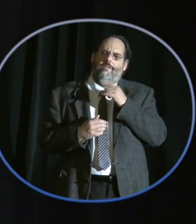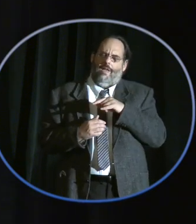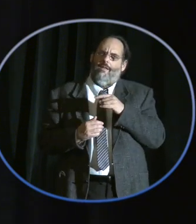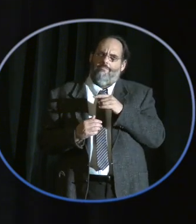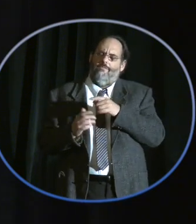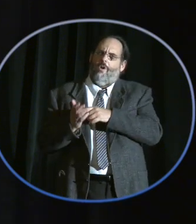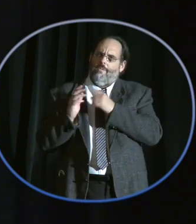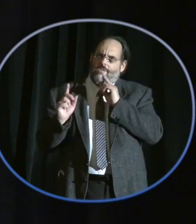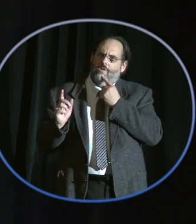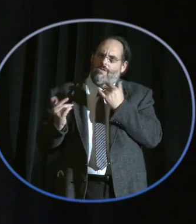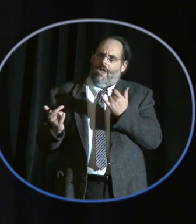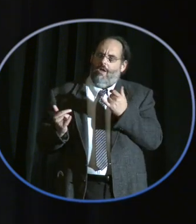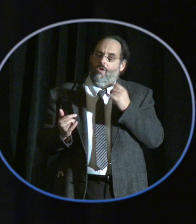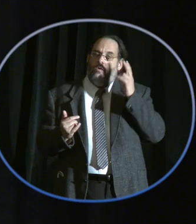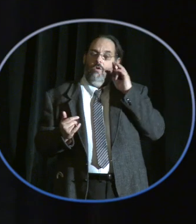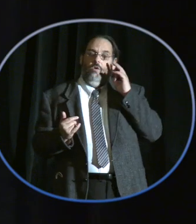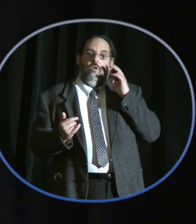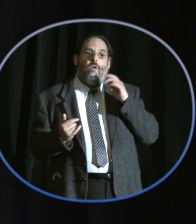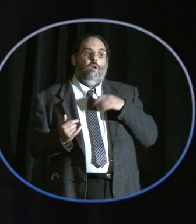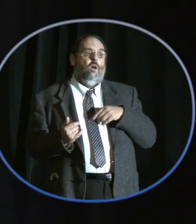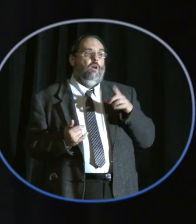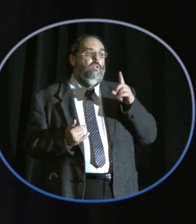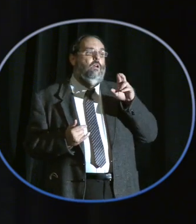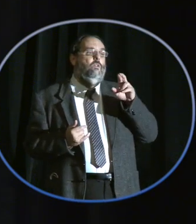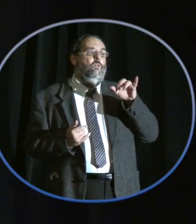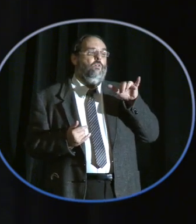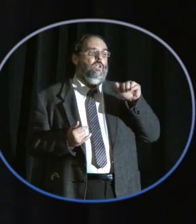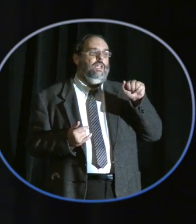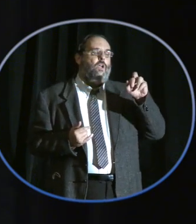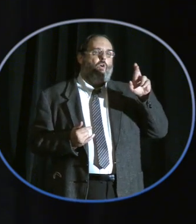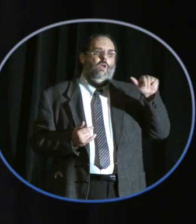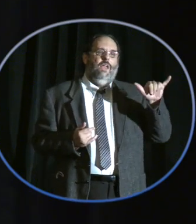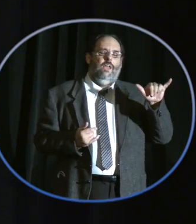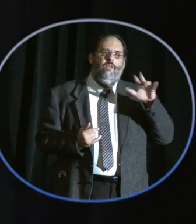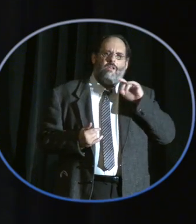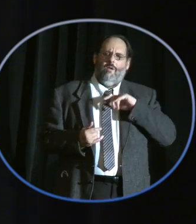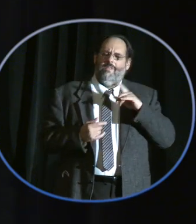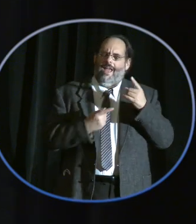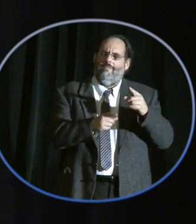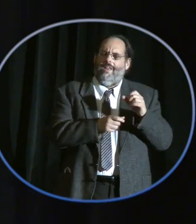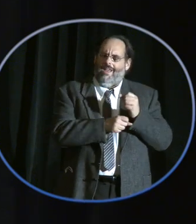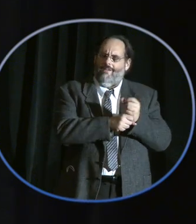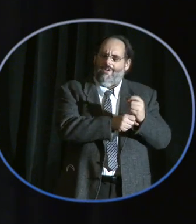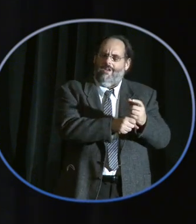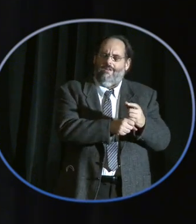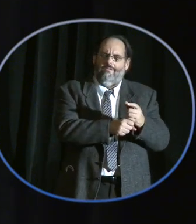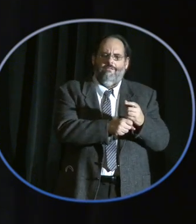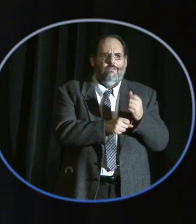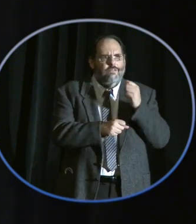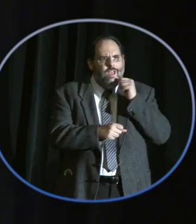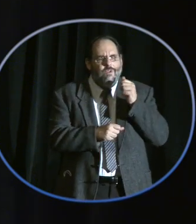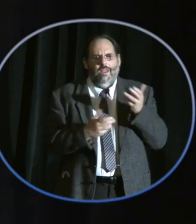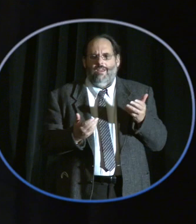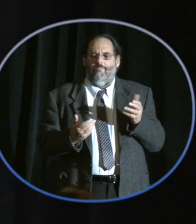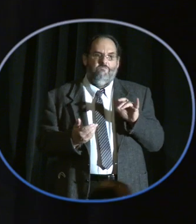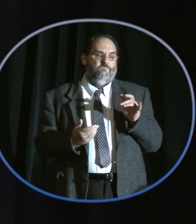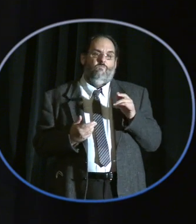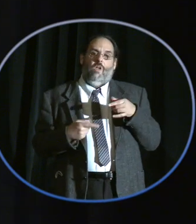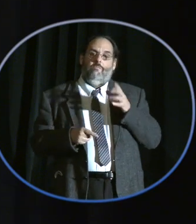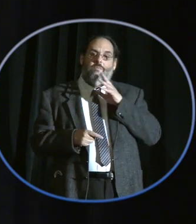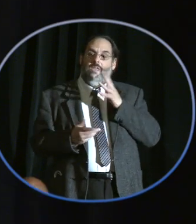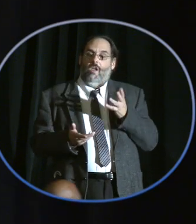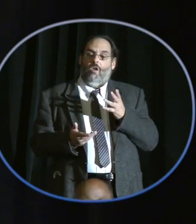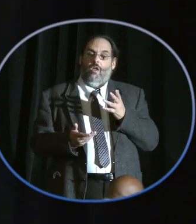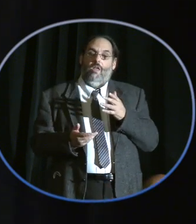is right now. You heard Dr. Yeary talk about what is happening each and every day, and even as I speak. The fight